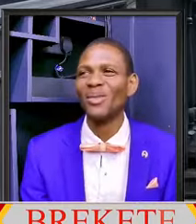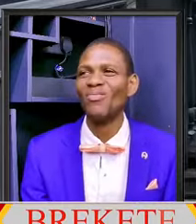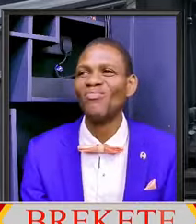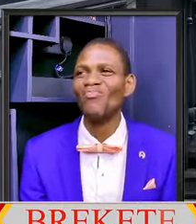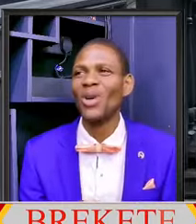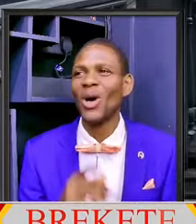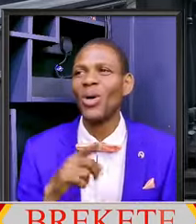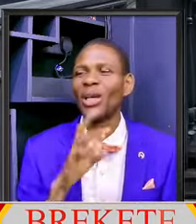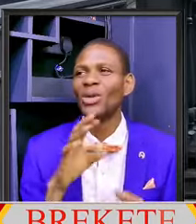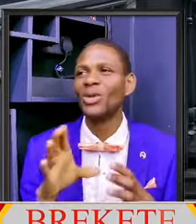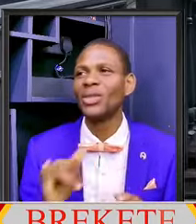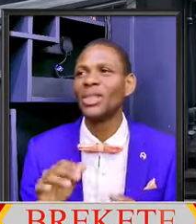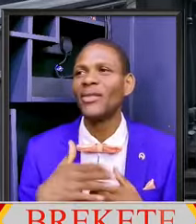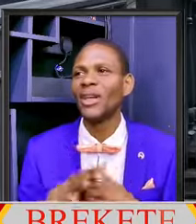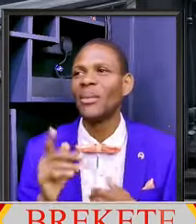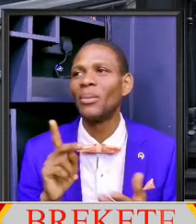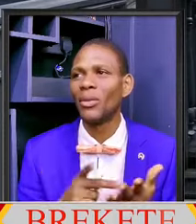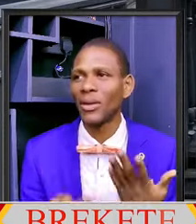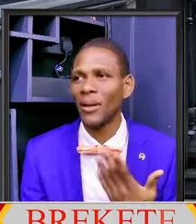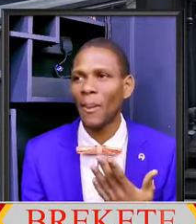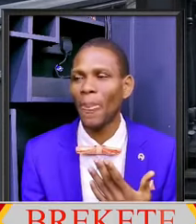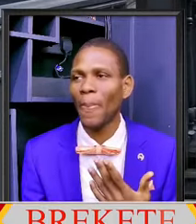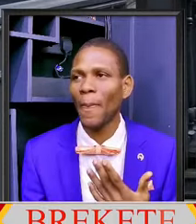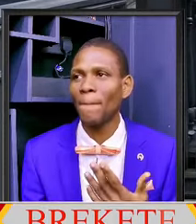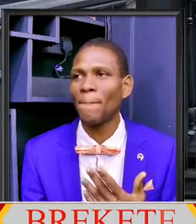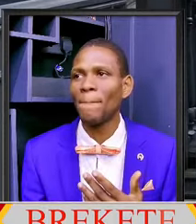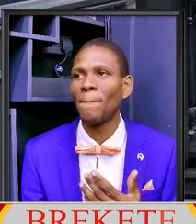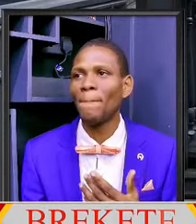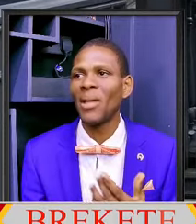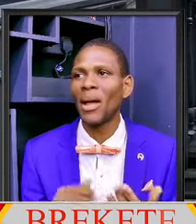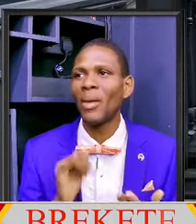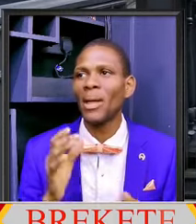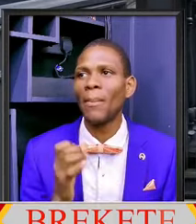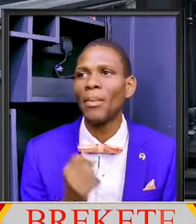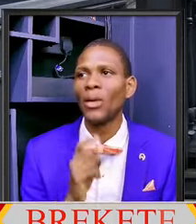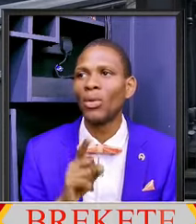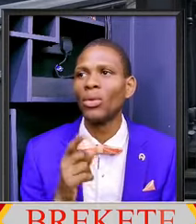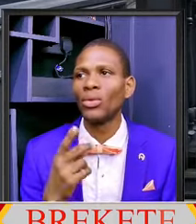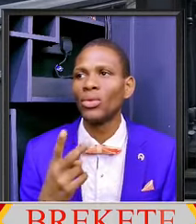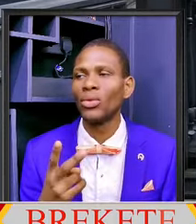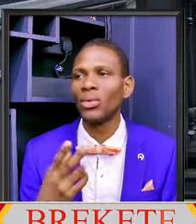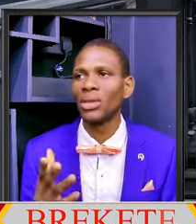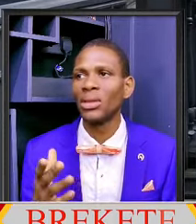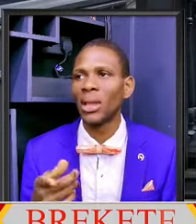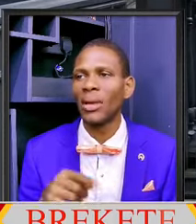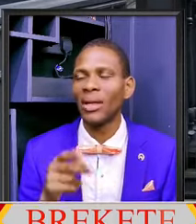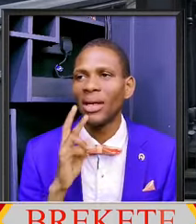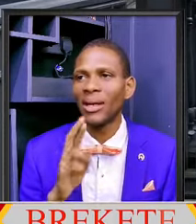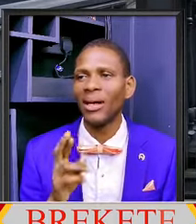So what you go do after the program? Yes, sir. I go make one or two calls about her